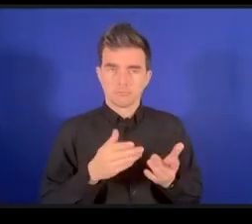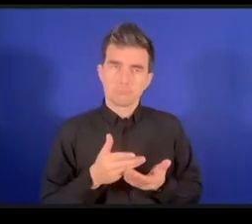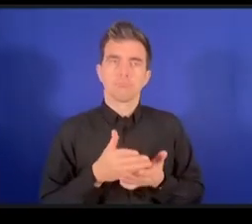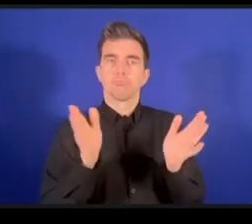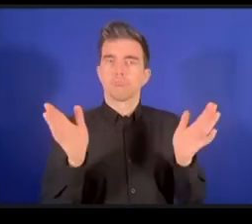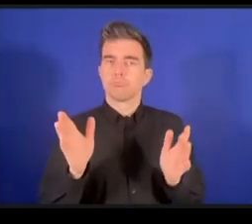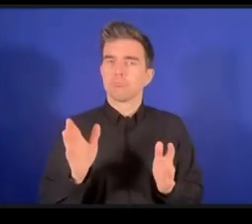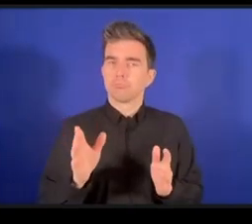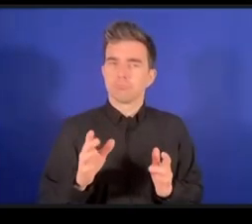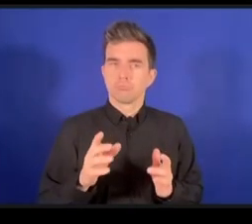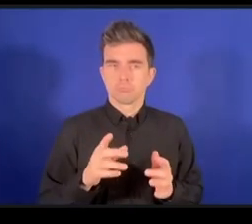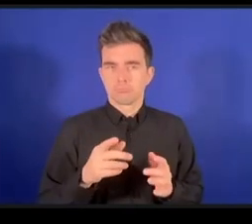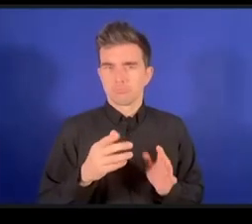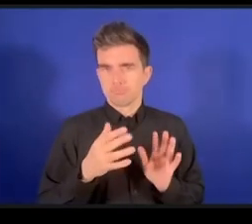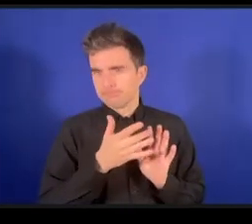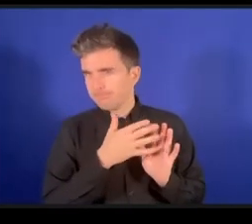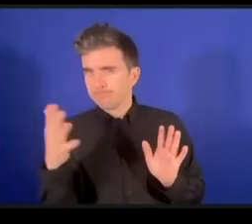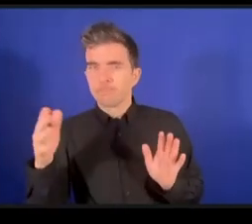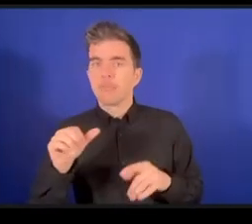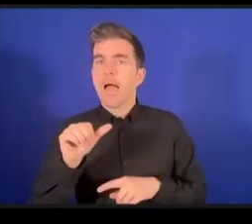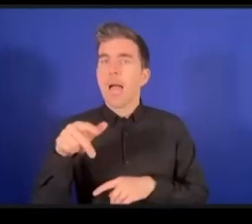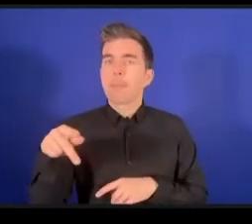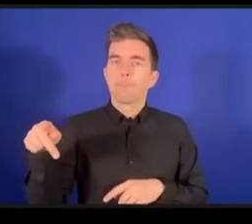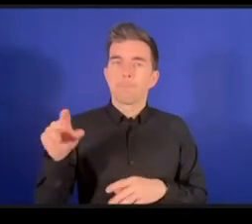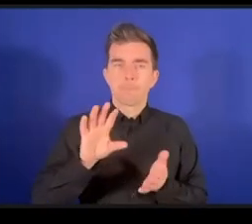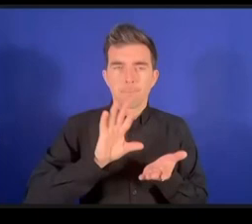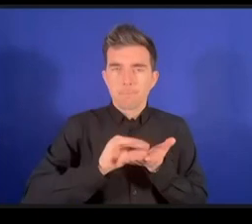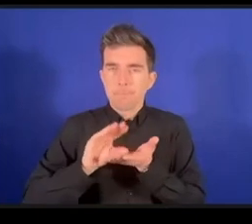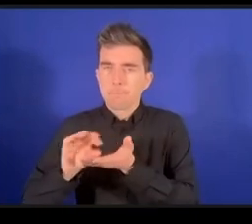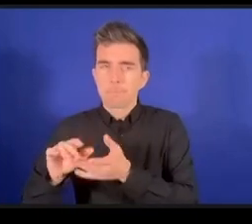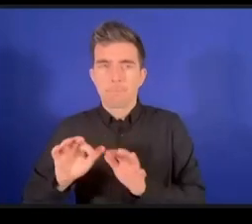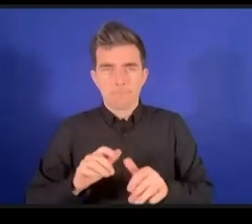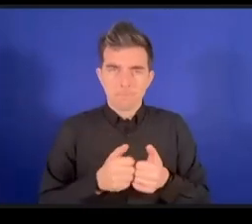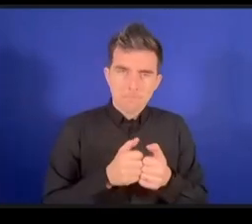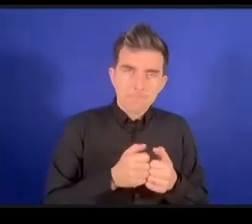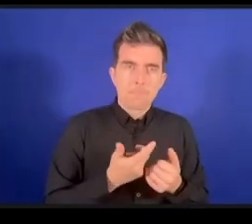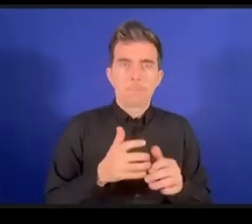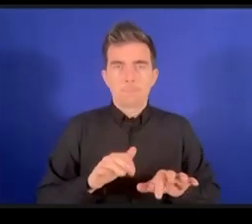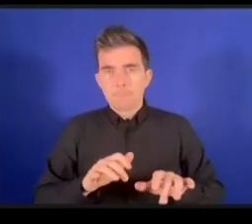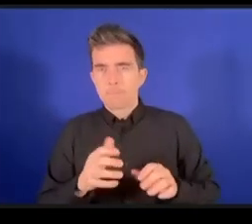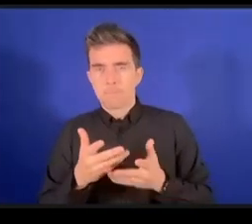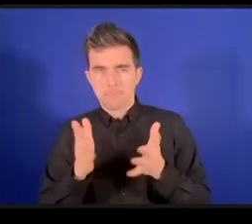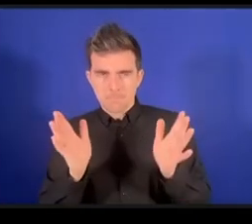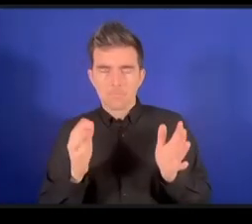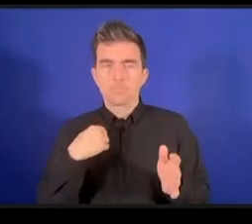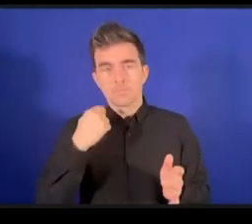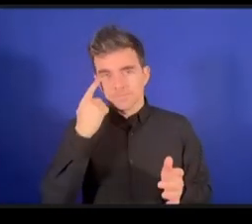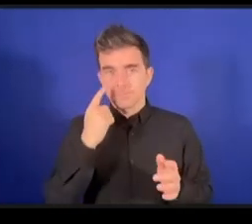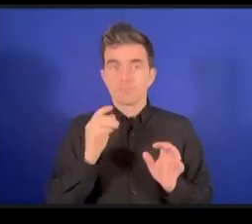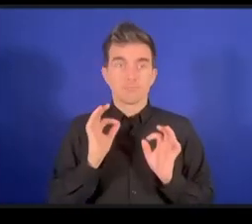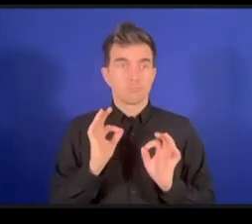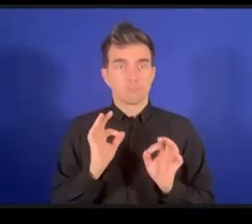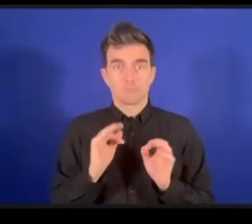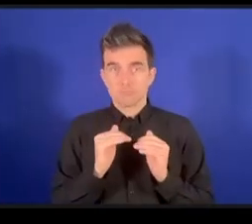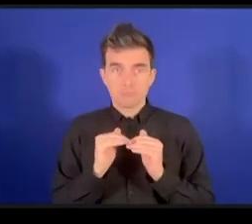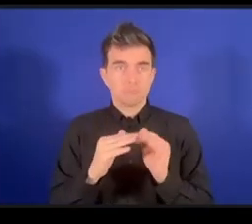create capacity to use those standards effectively. Some of you are familiar with the Khan Academy, which has grown